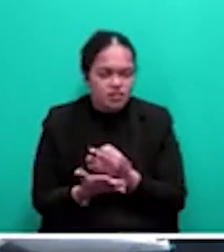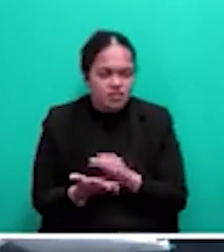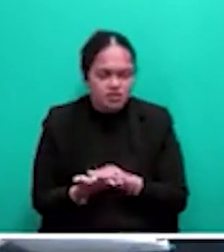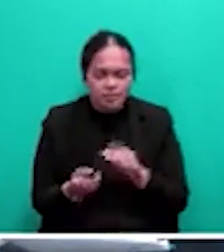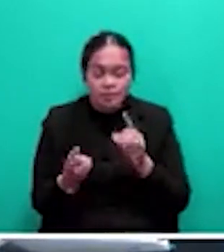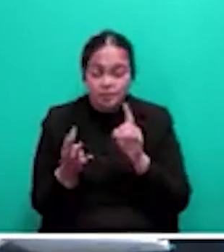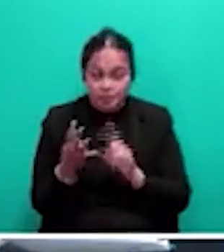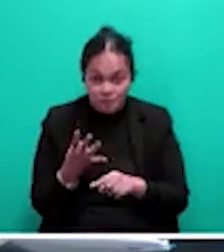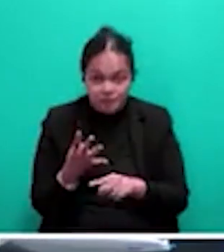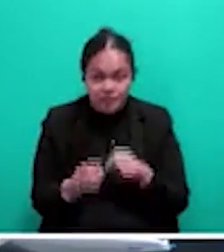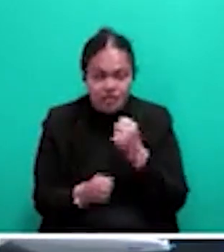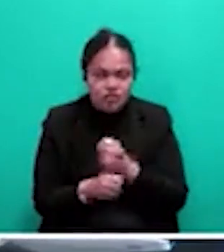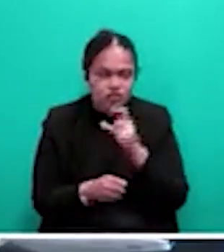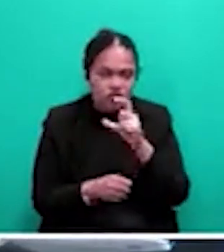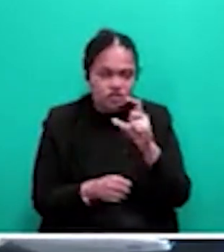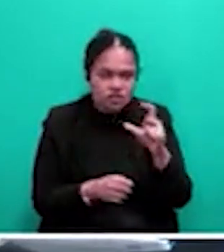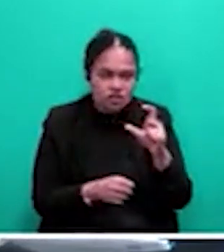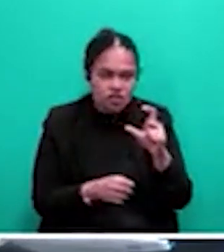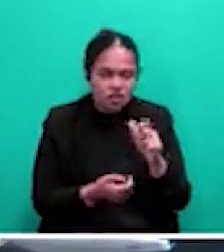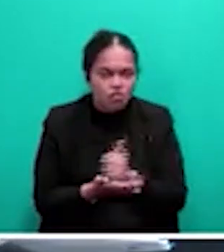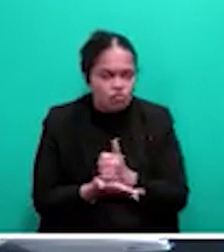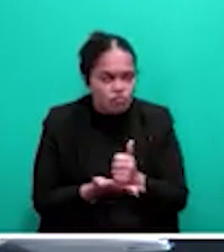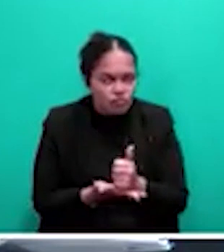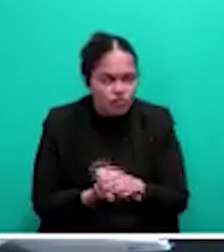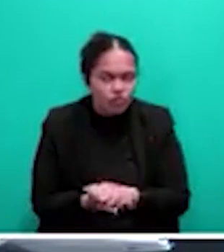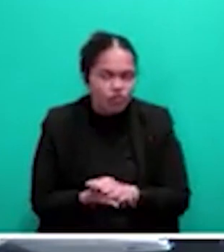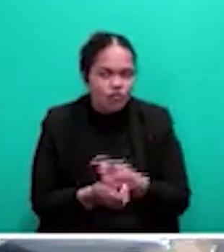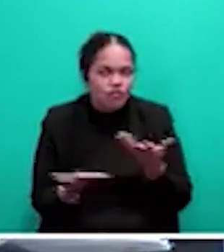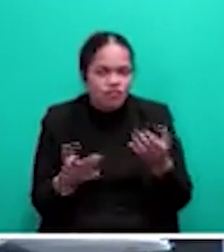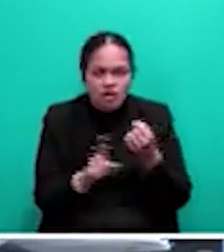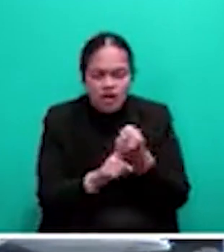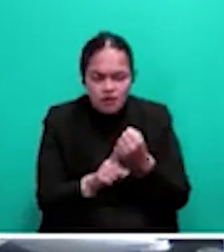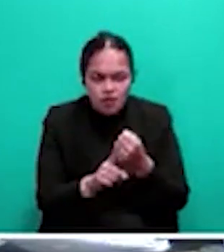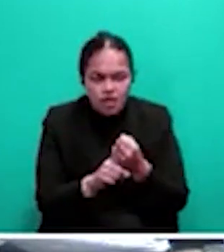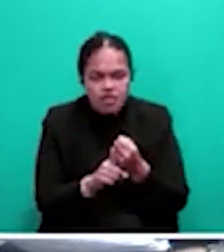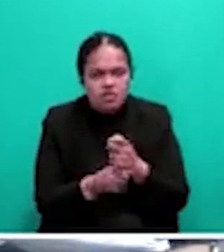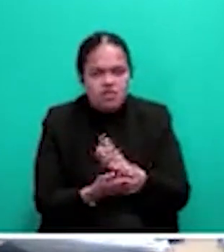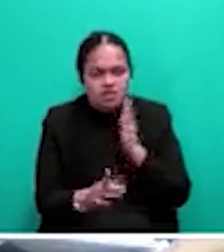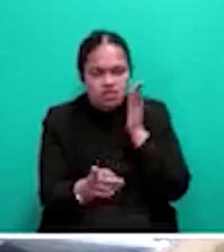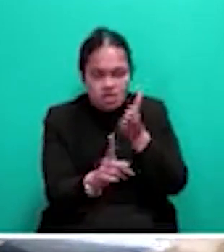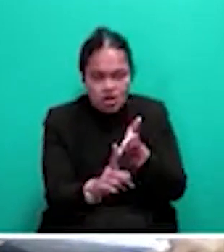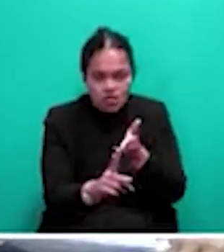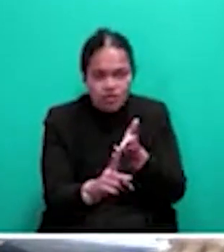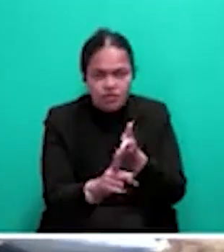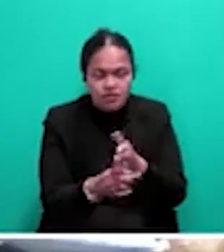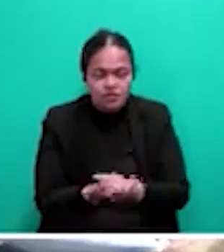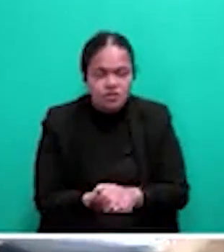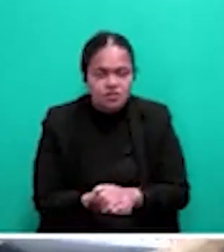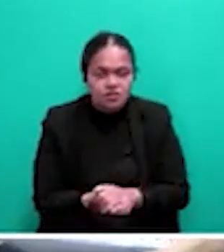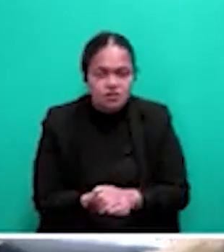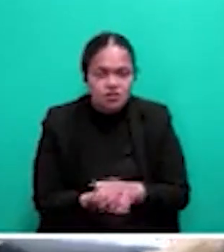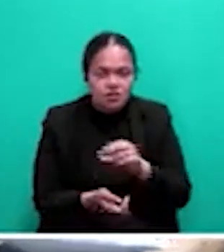4, the GCC be proactive in advocating, directing, and oversighting of the